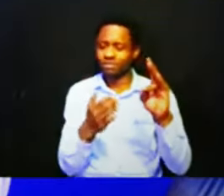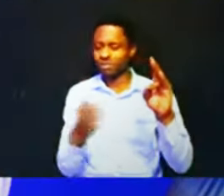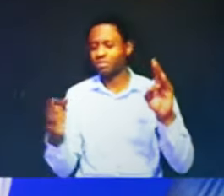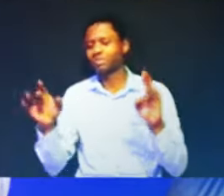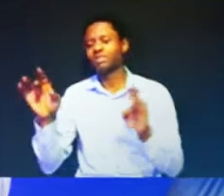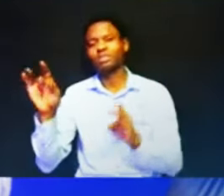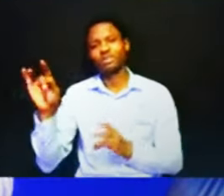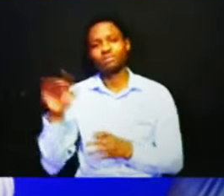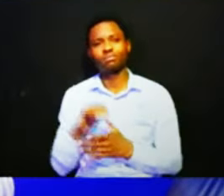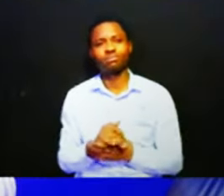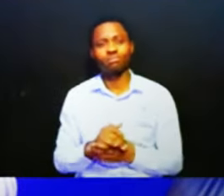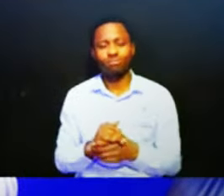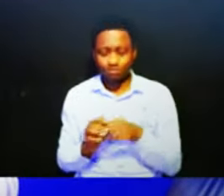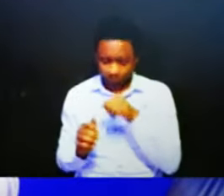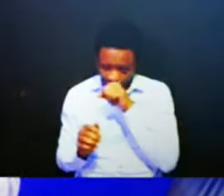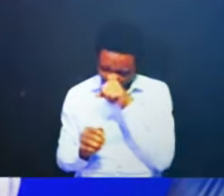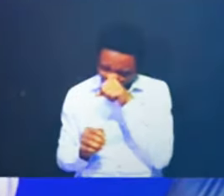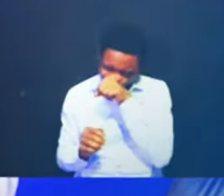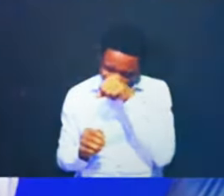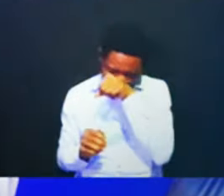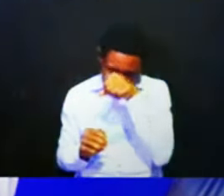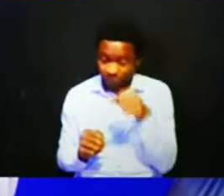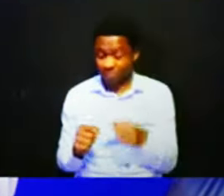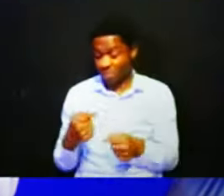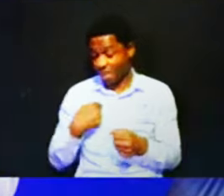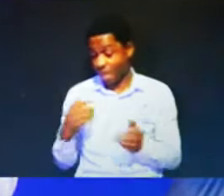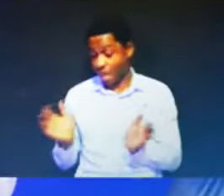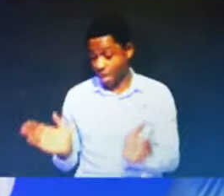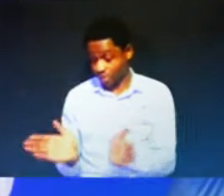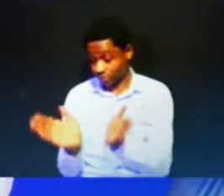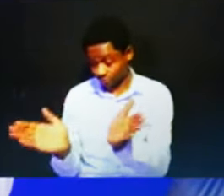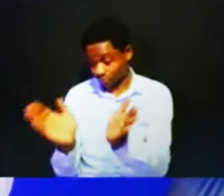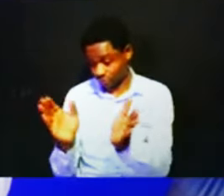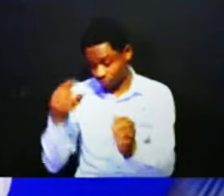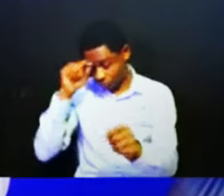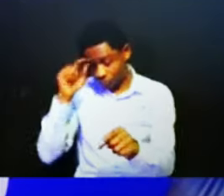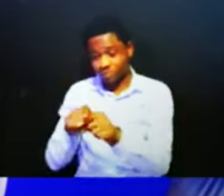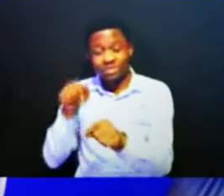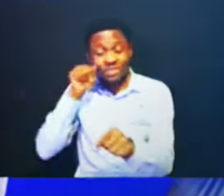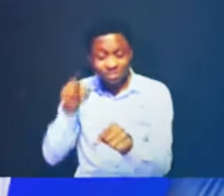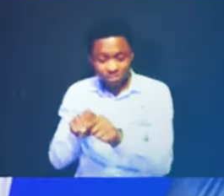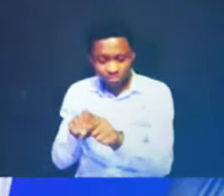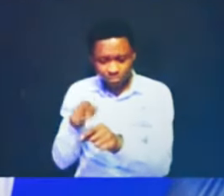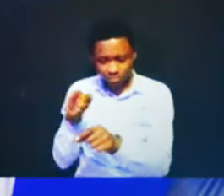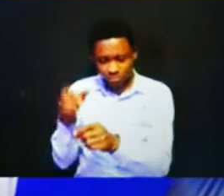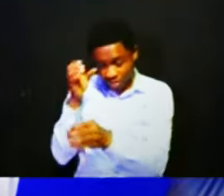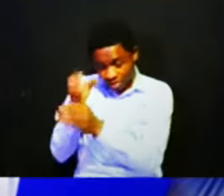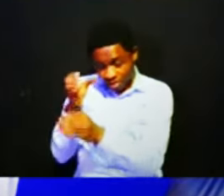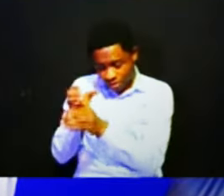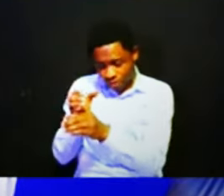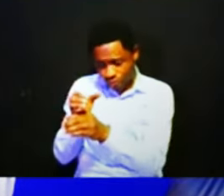I urge you, brothers and sisters, to watch out for those who cause division and put